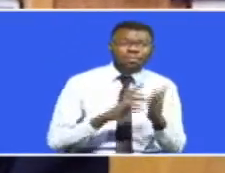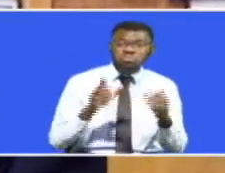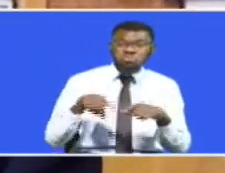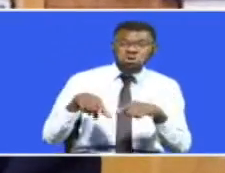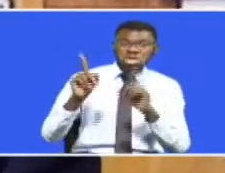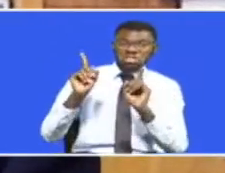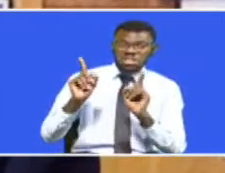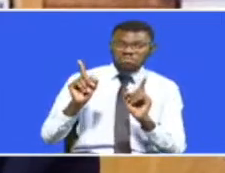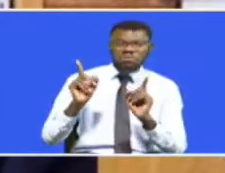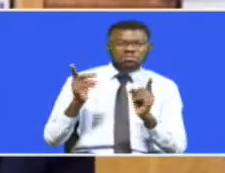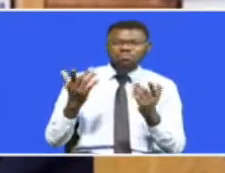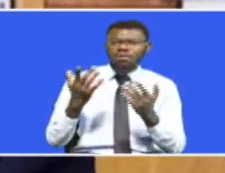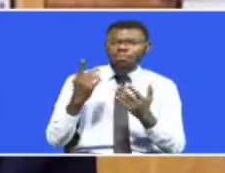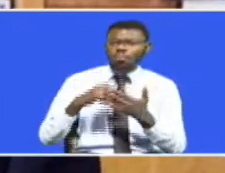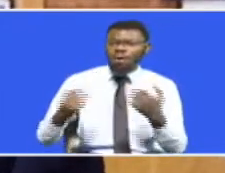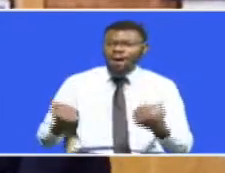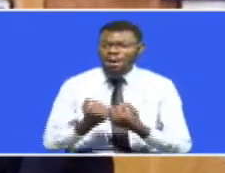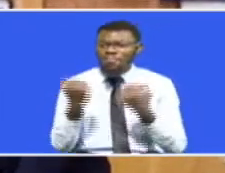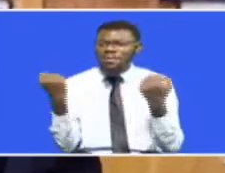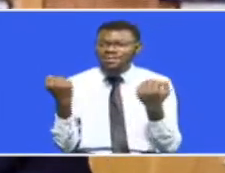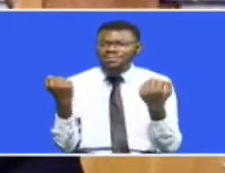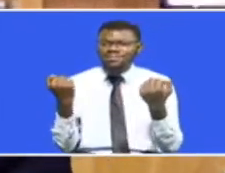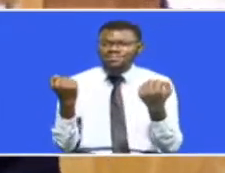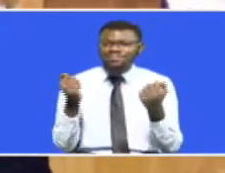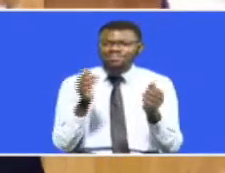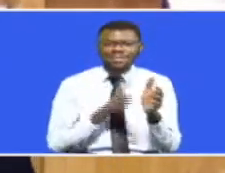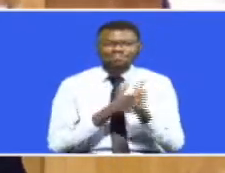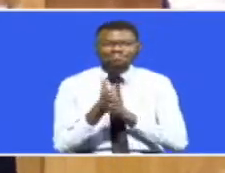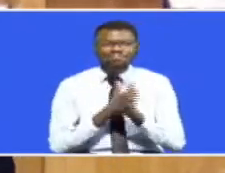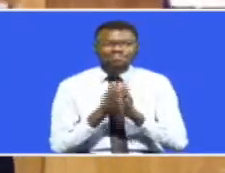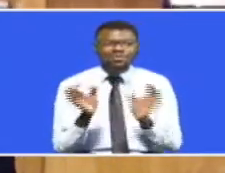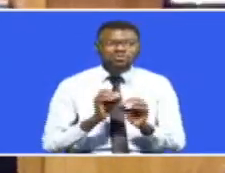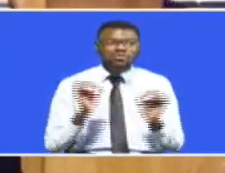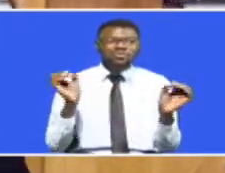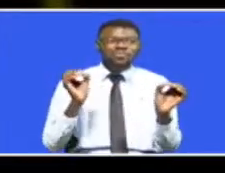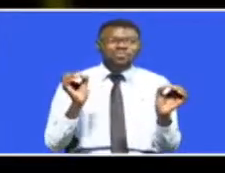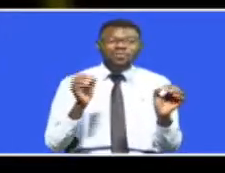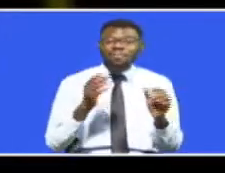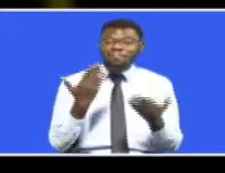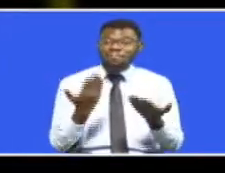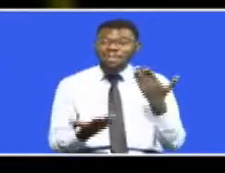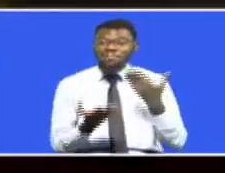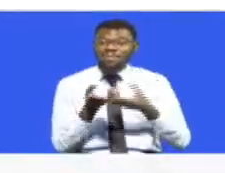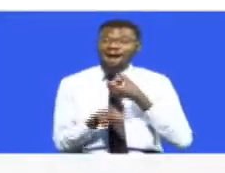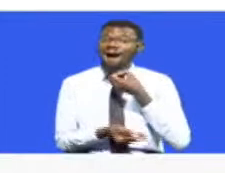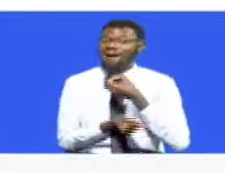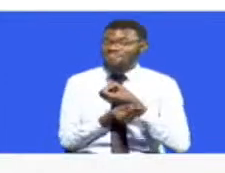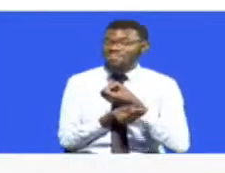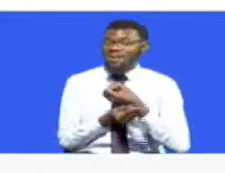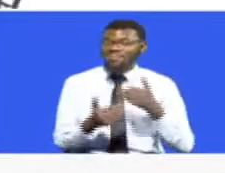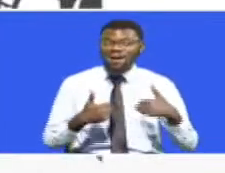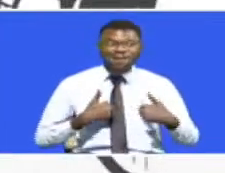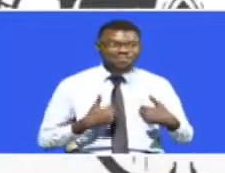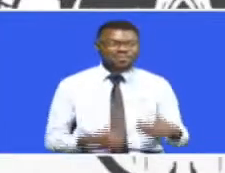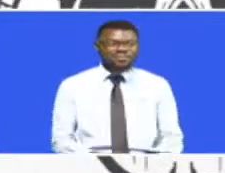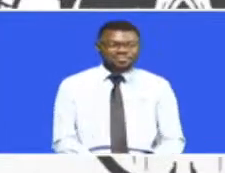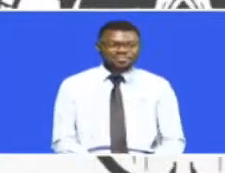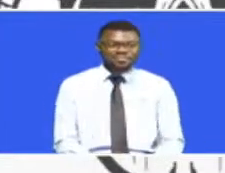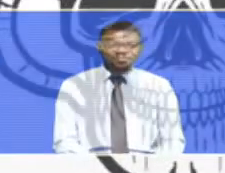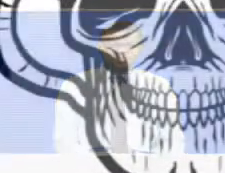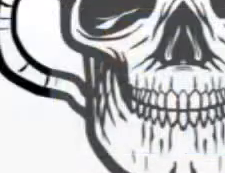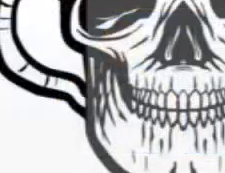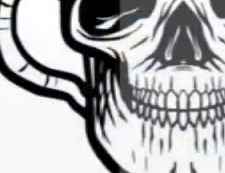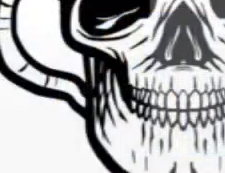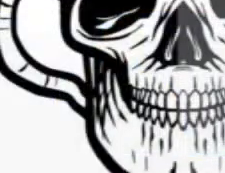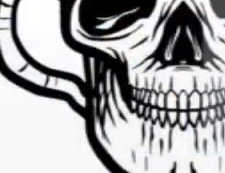either blind, you don't see what is happening, or something is happening which we don't know. Kabwere, Goro and his